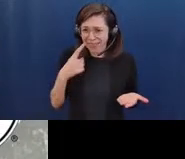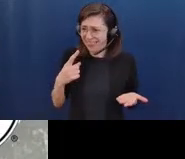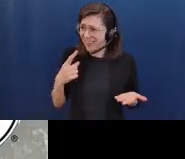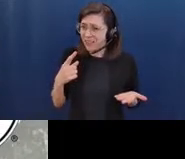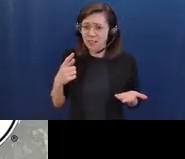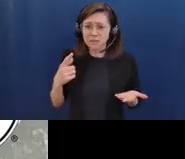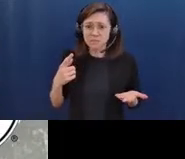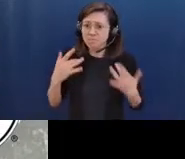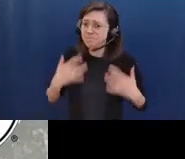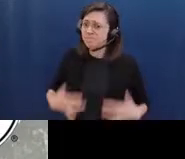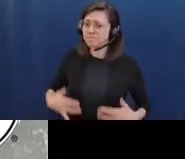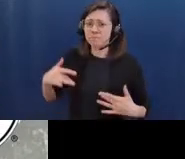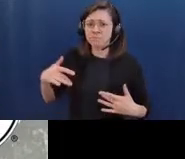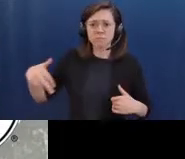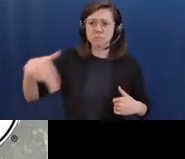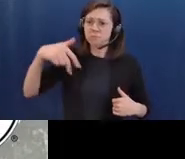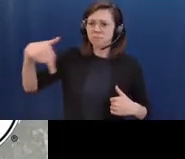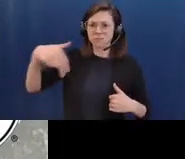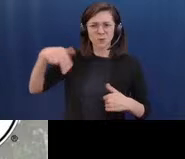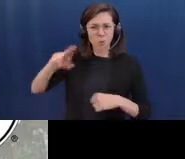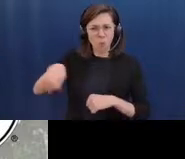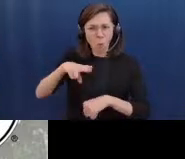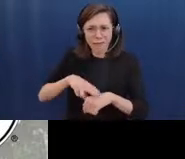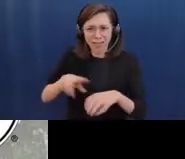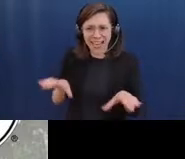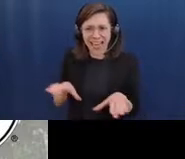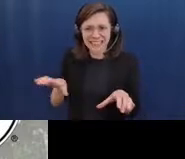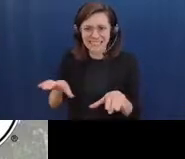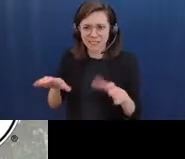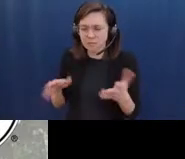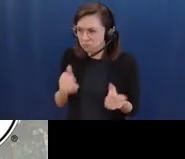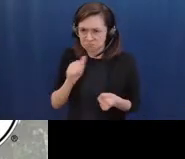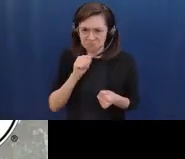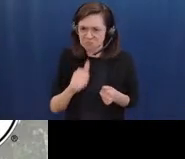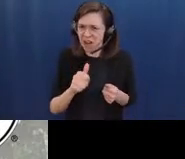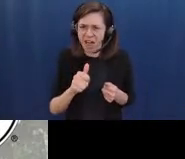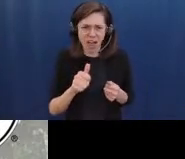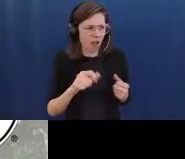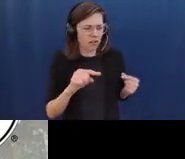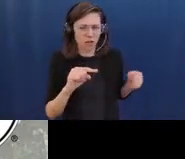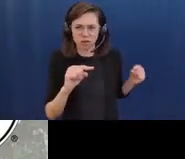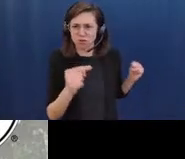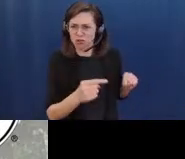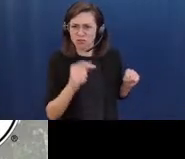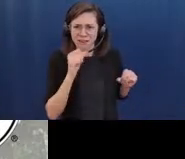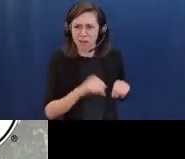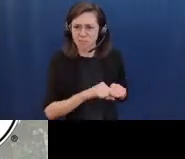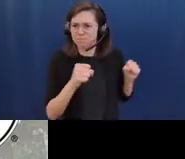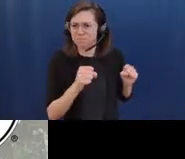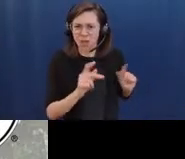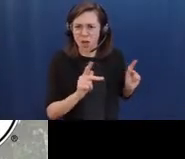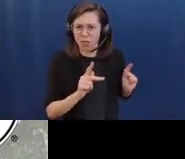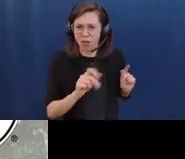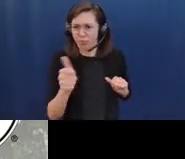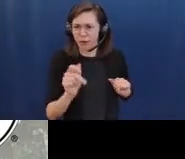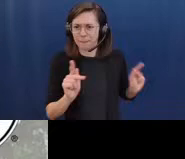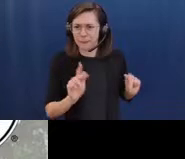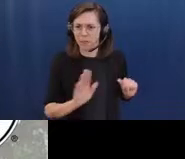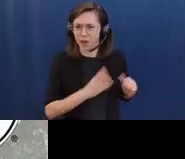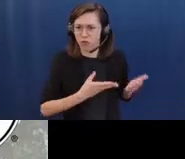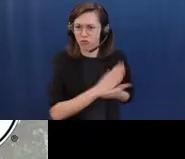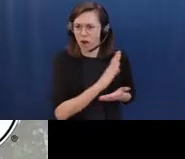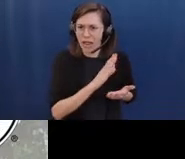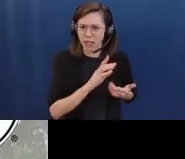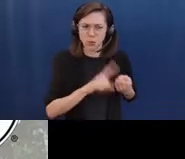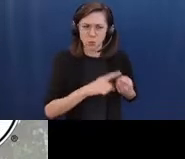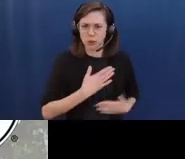activity, and it doesn't infringe on anybody else's right to enjoy nature also. And so I just